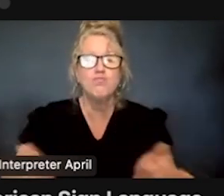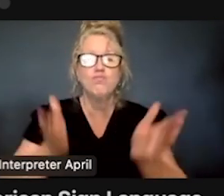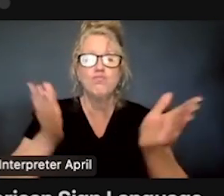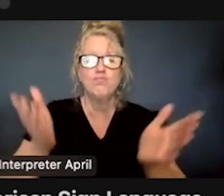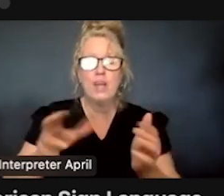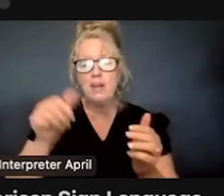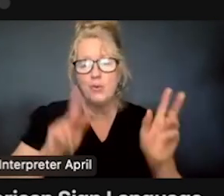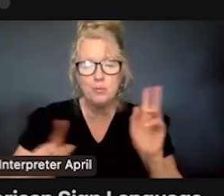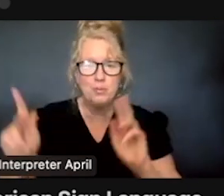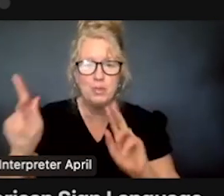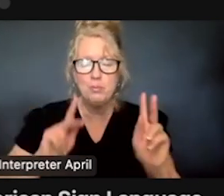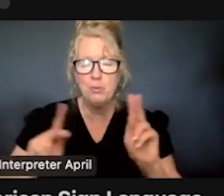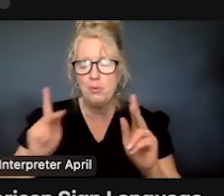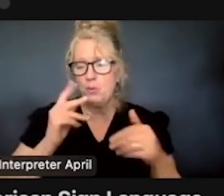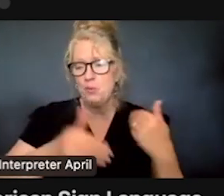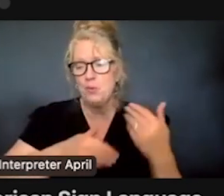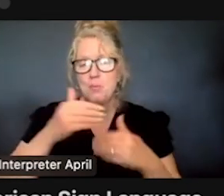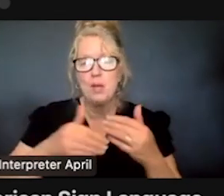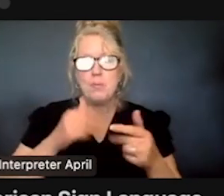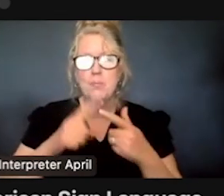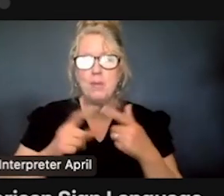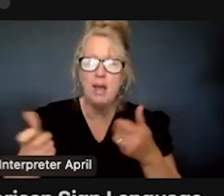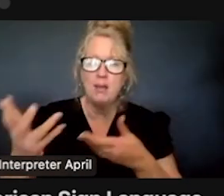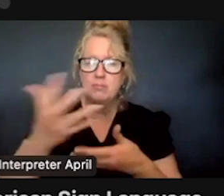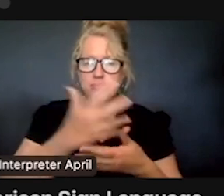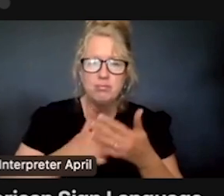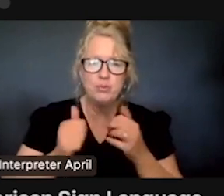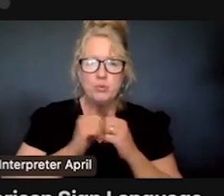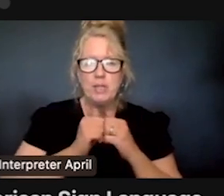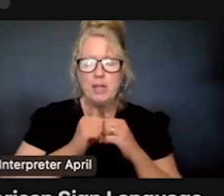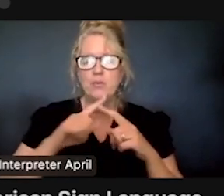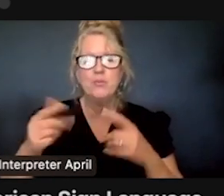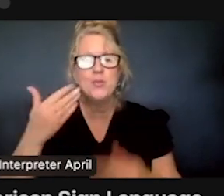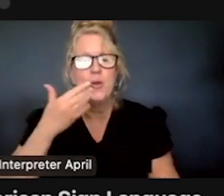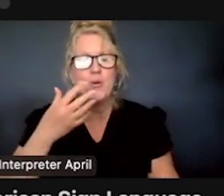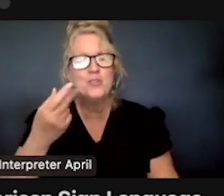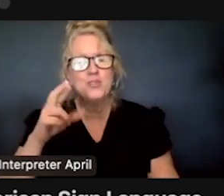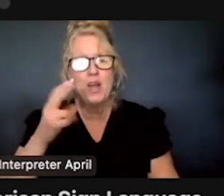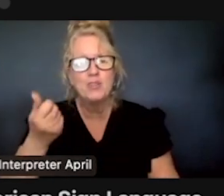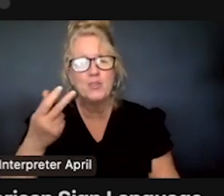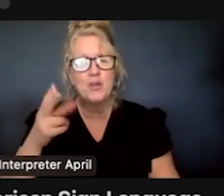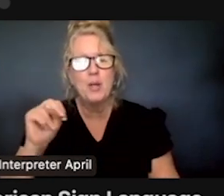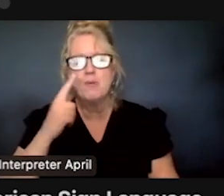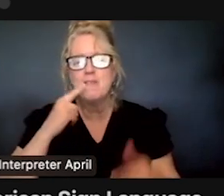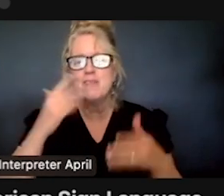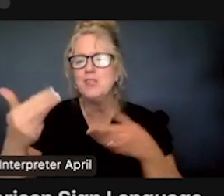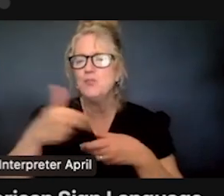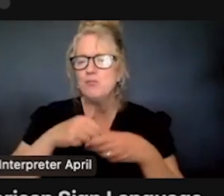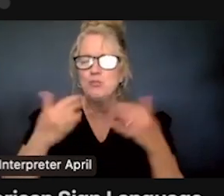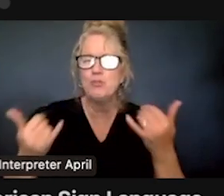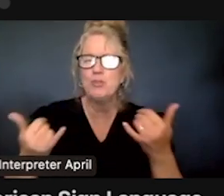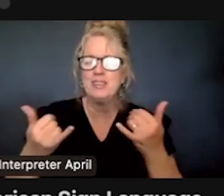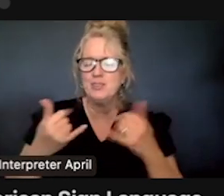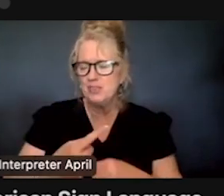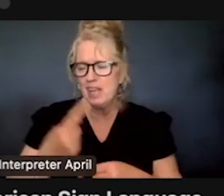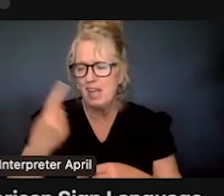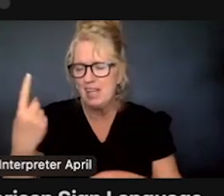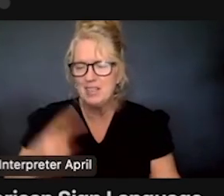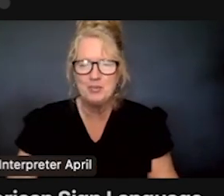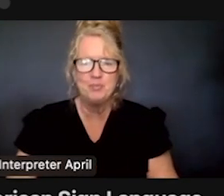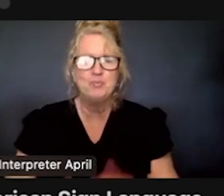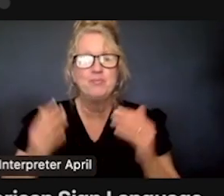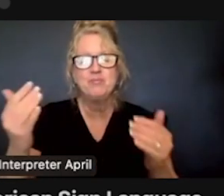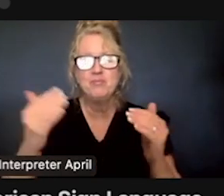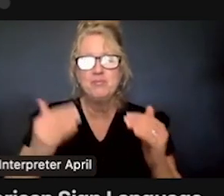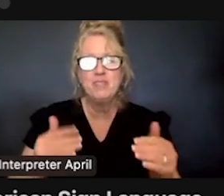process of collective movement. So Dr. Hepburn, thank you so much for being on today. Let's go to the next